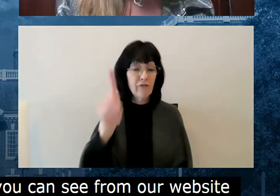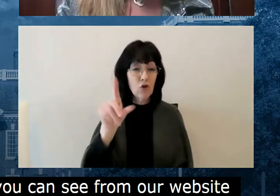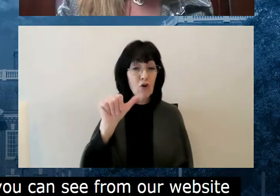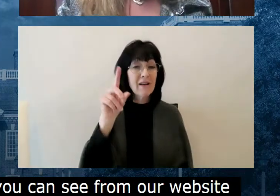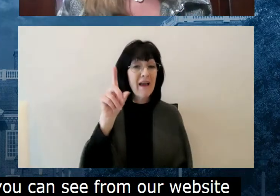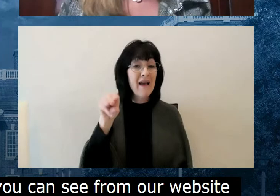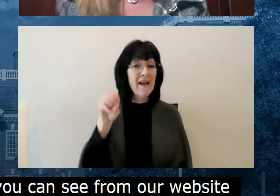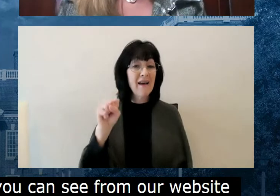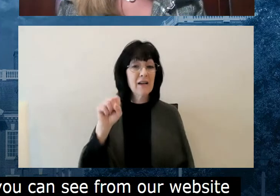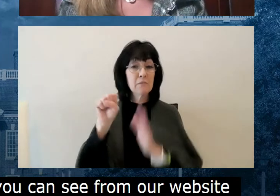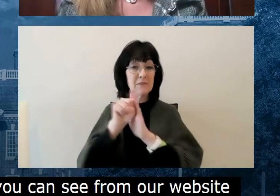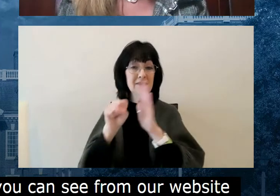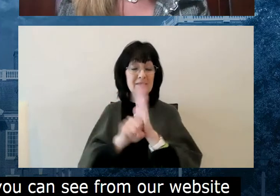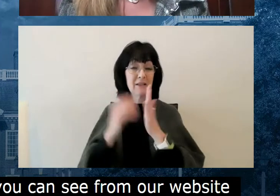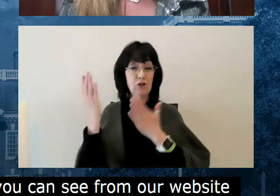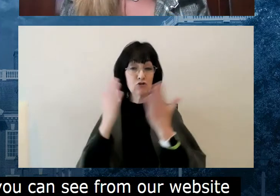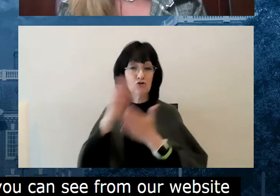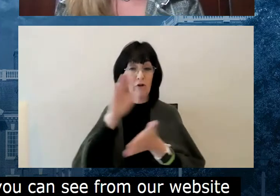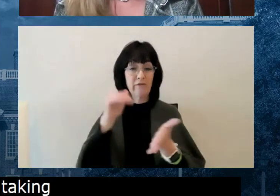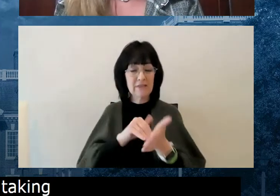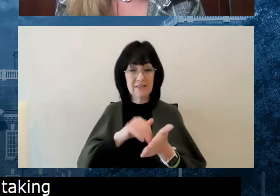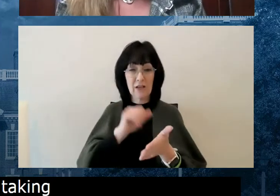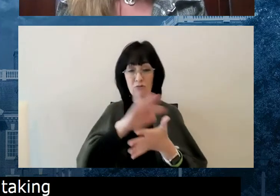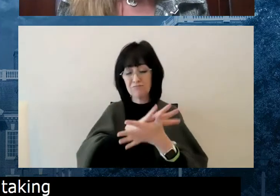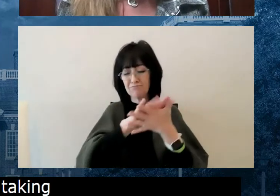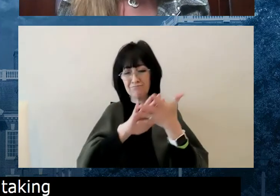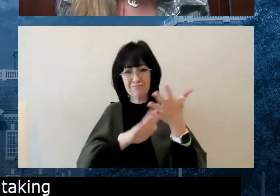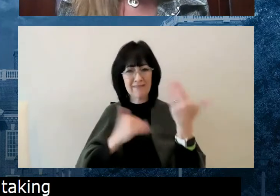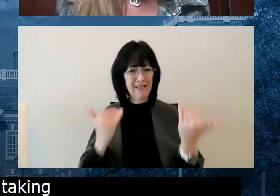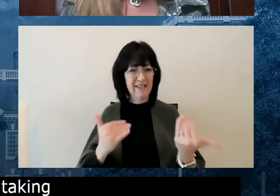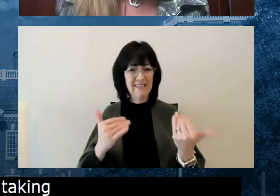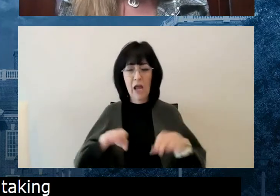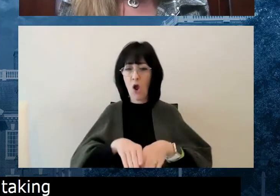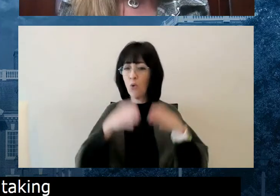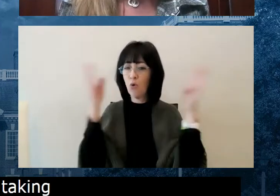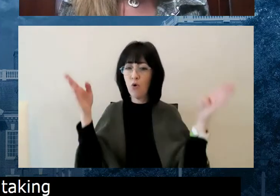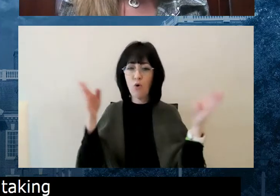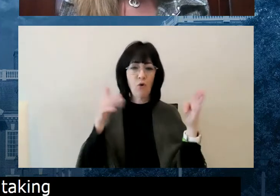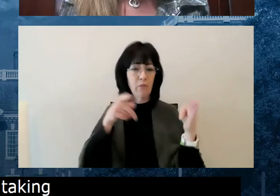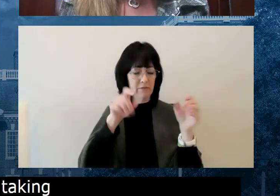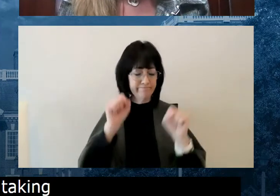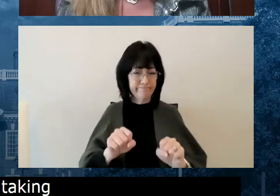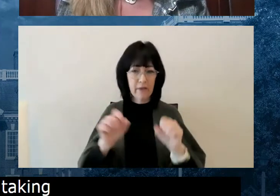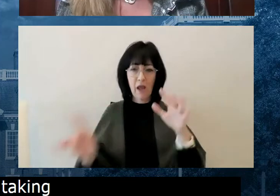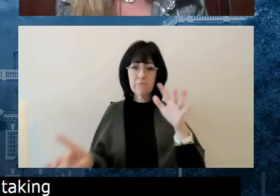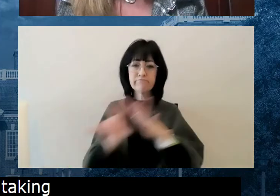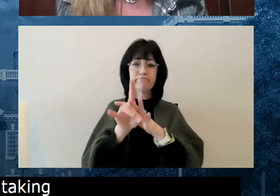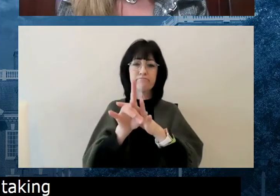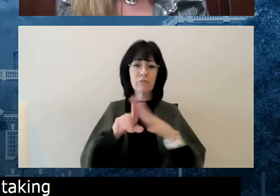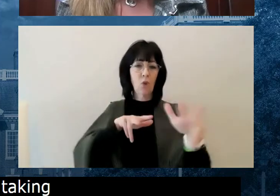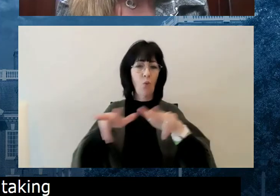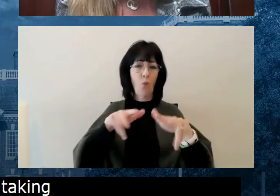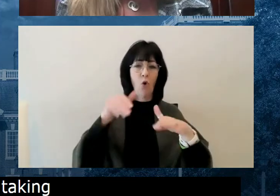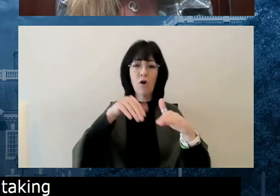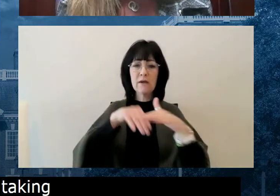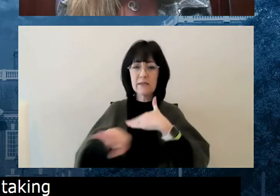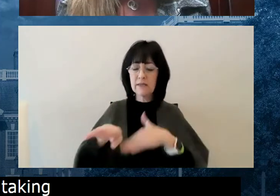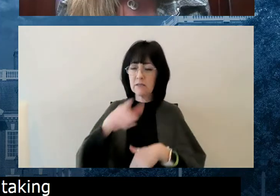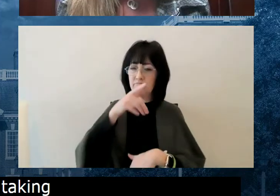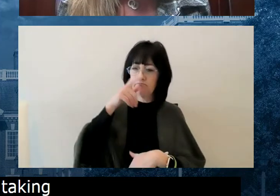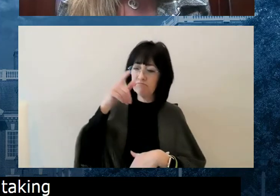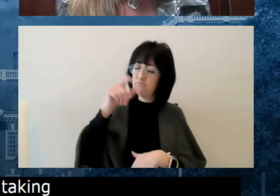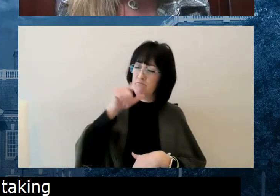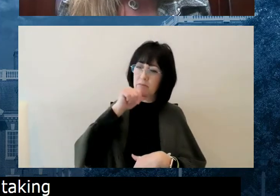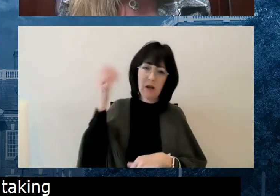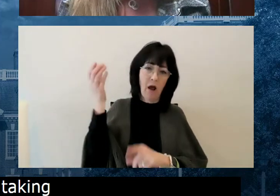open and walk-in options all over the state now. So it is not hard to find an appointment. For anybody who has been waiting